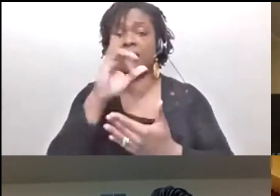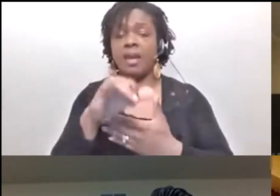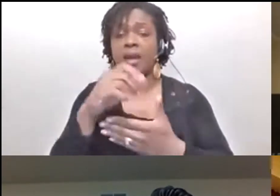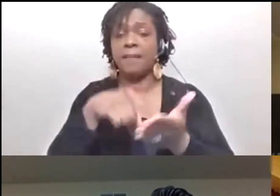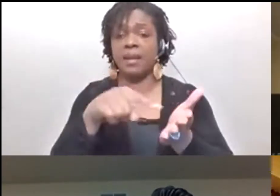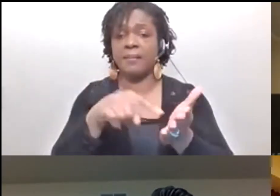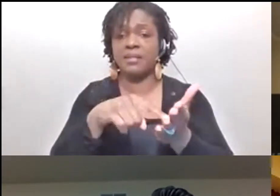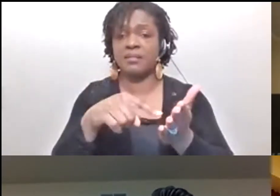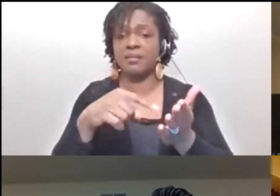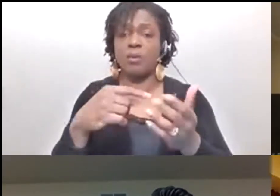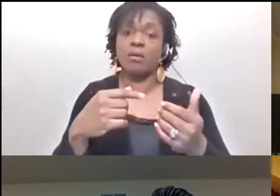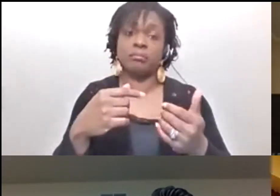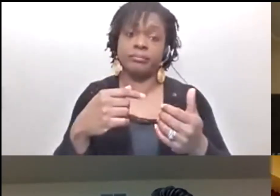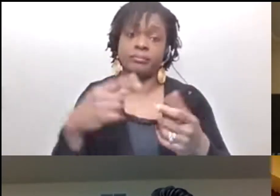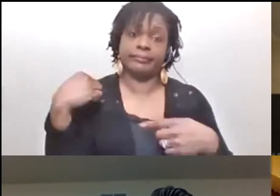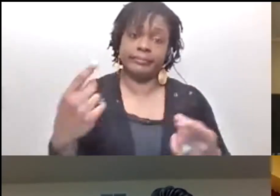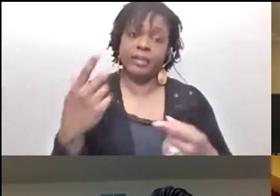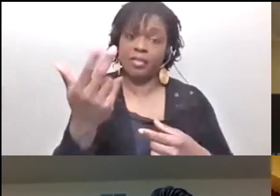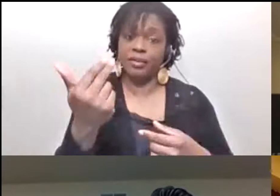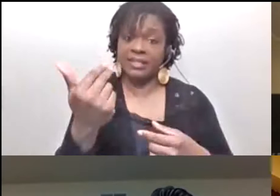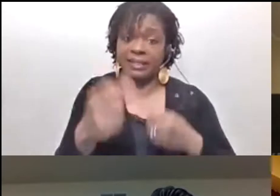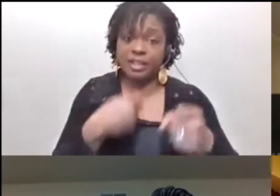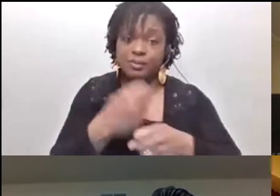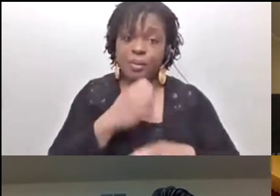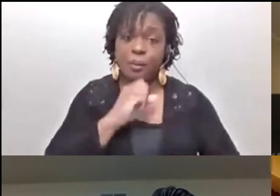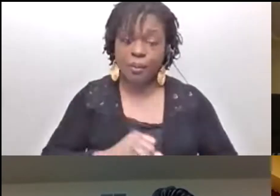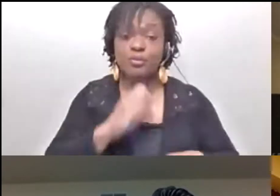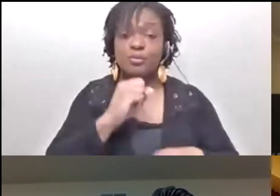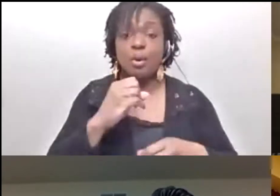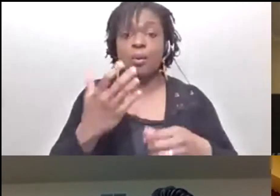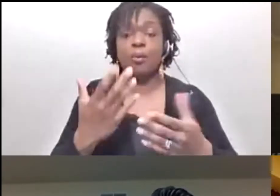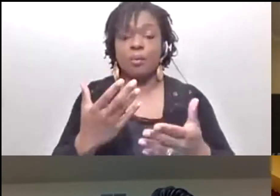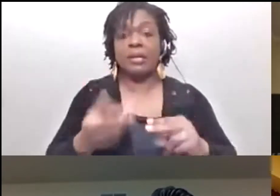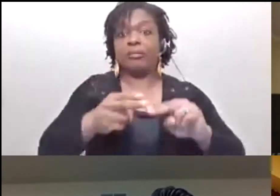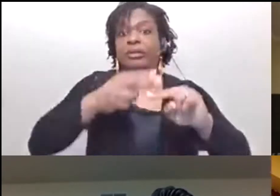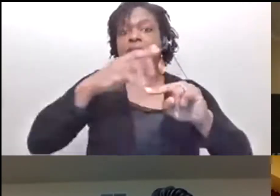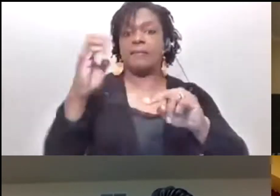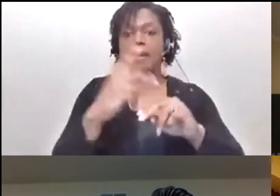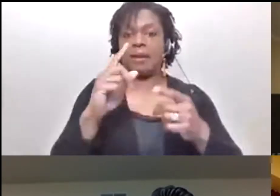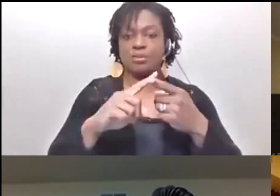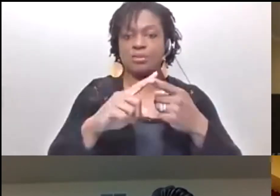13 years old right now, the reimbursement rate. So getting it back up to 2021,